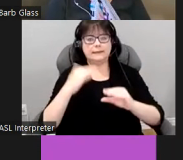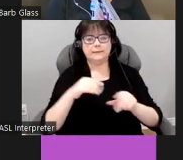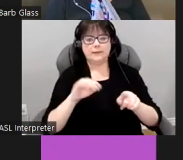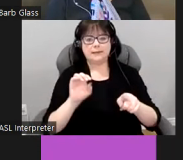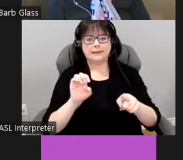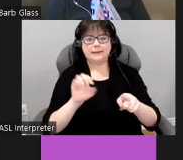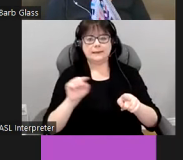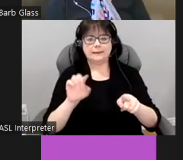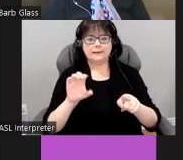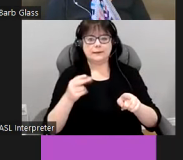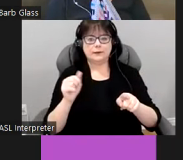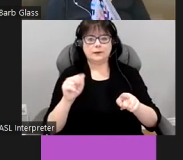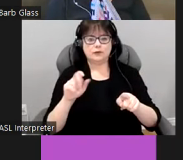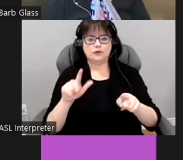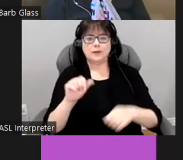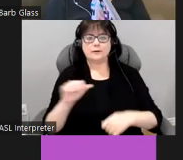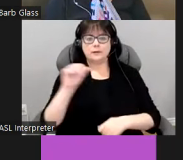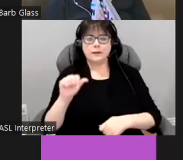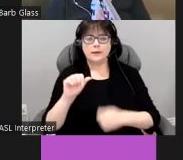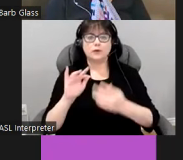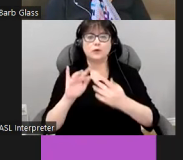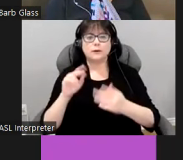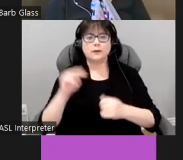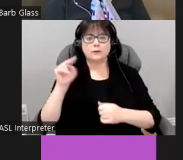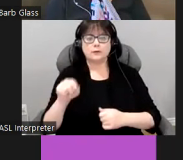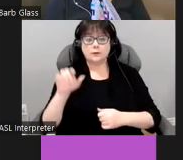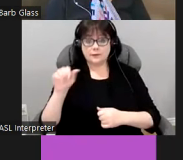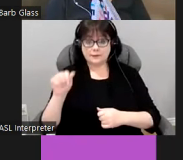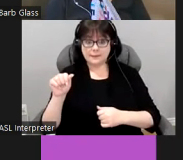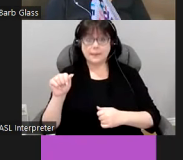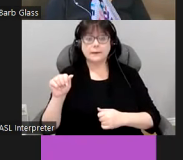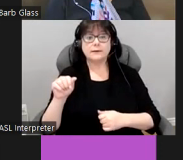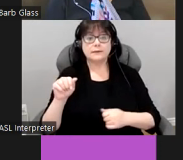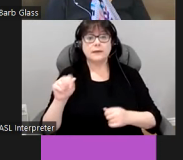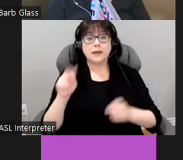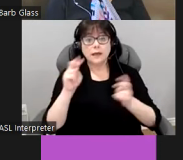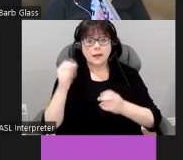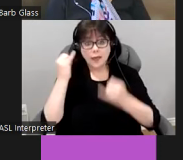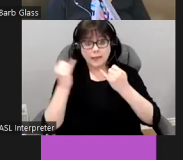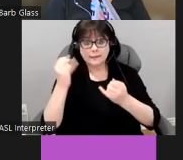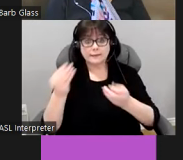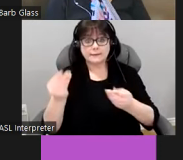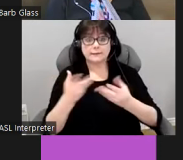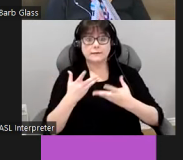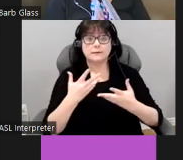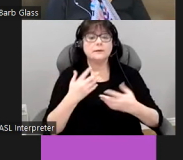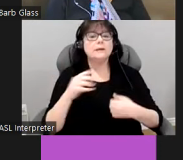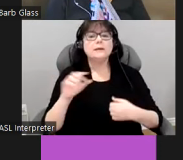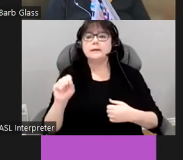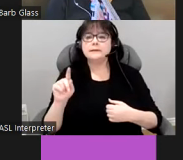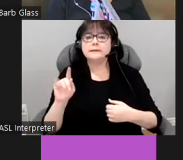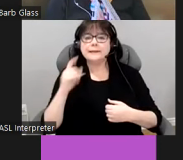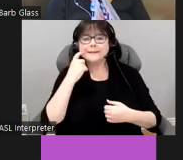echannel@contactnorth.ca. And I believe Stacy just put the Pop-Up PD link in the chat. Thanks so much, Stacy, for doing